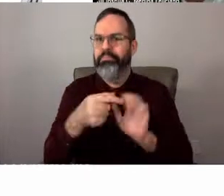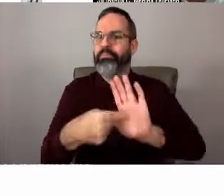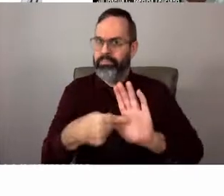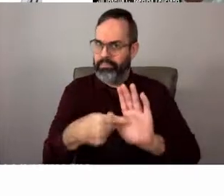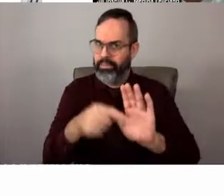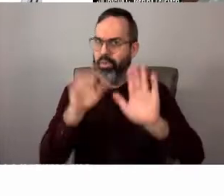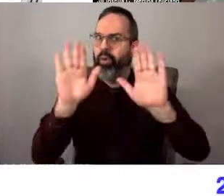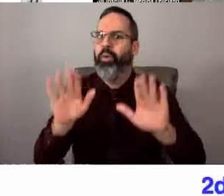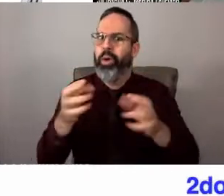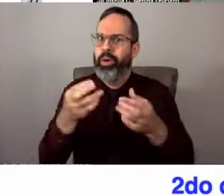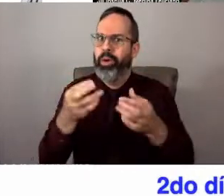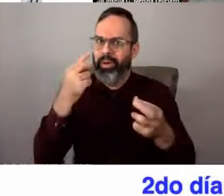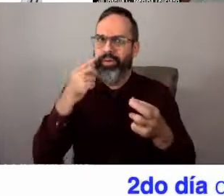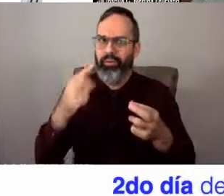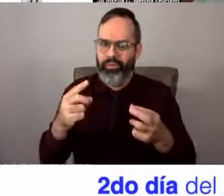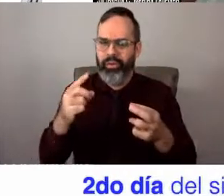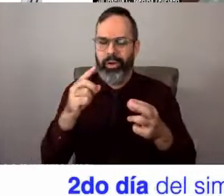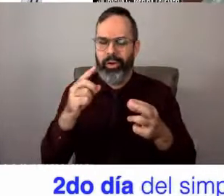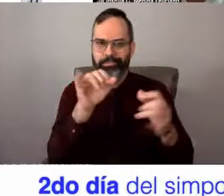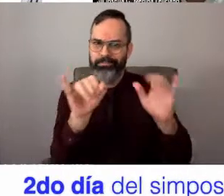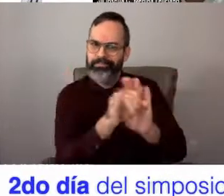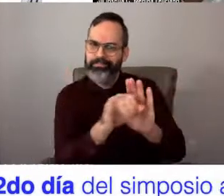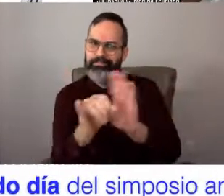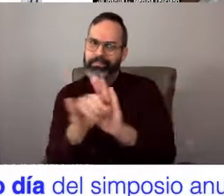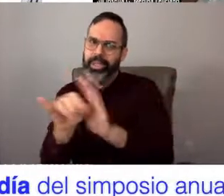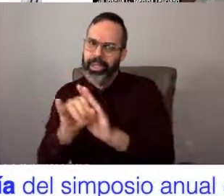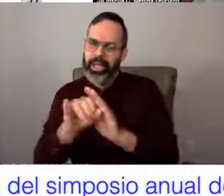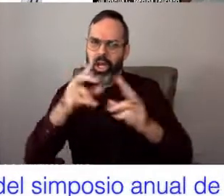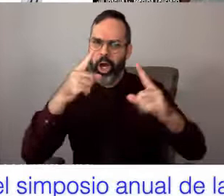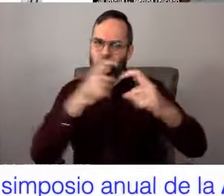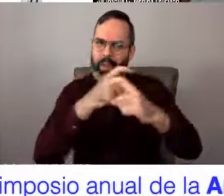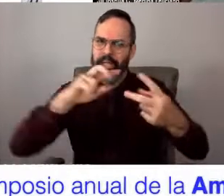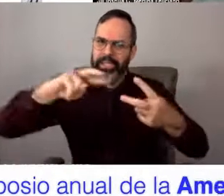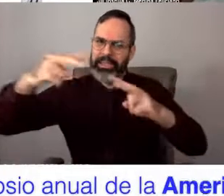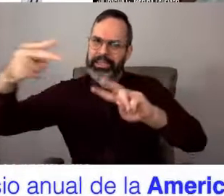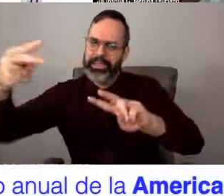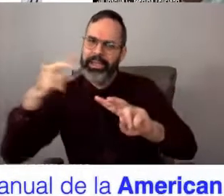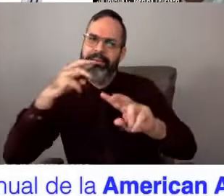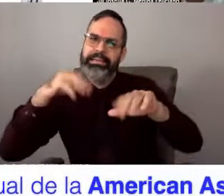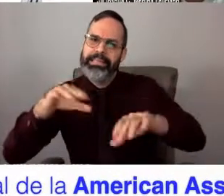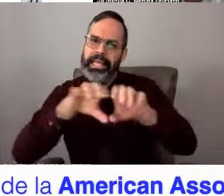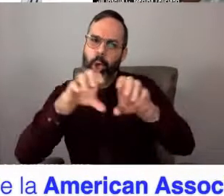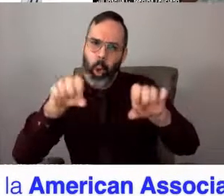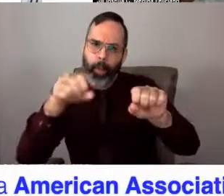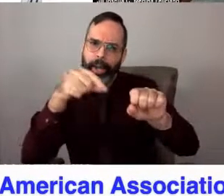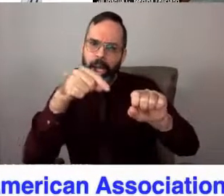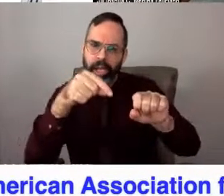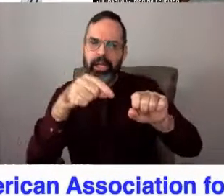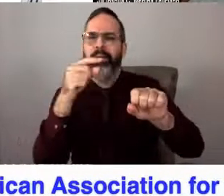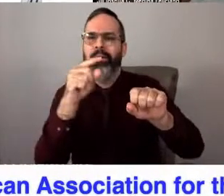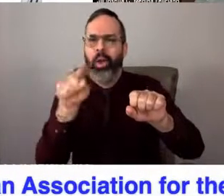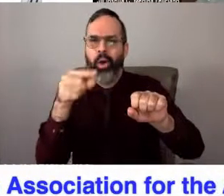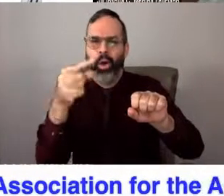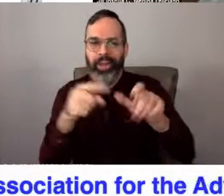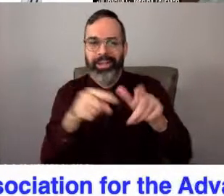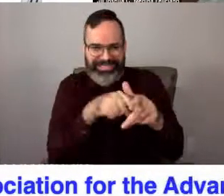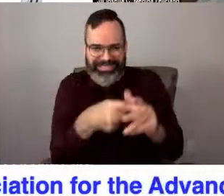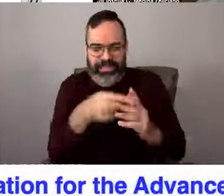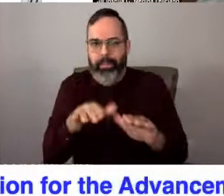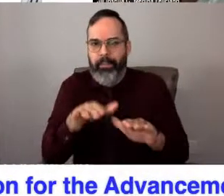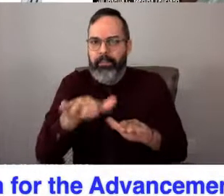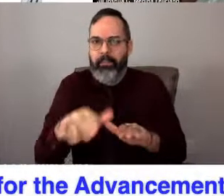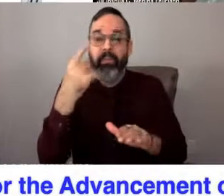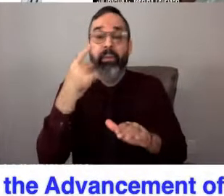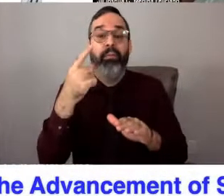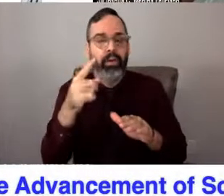for the characterization of complex genomic components on the sea cucumber, and that these are only the initial steps toward the